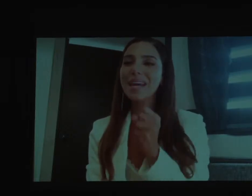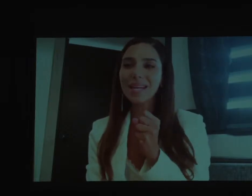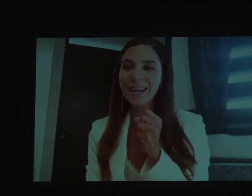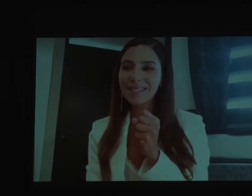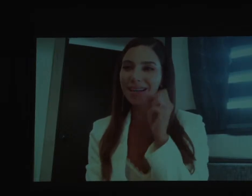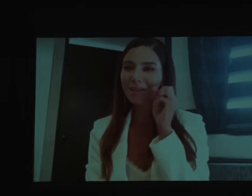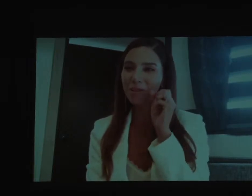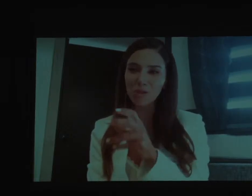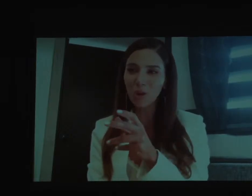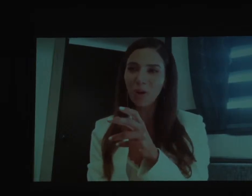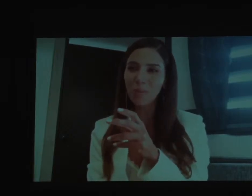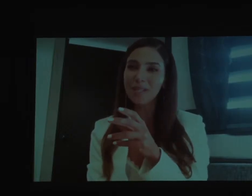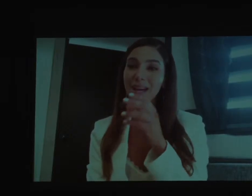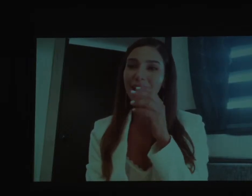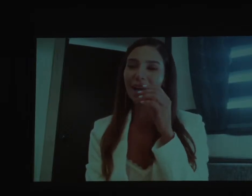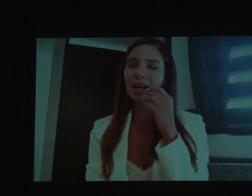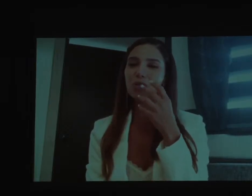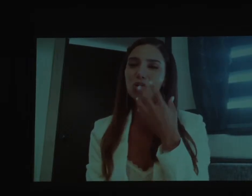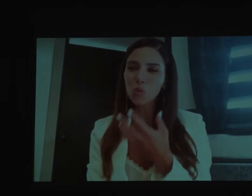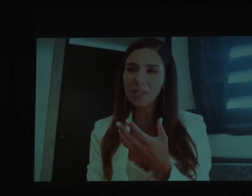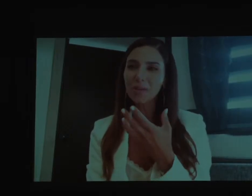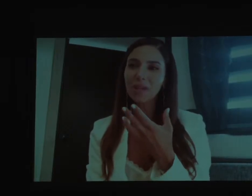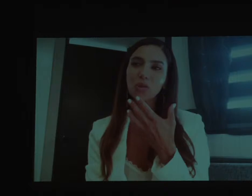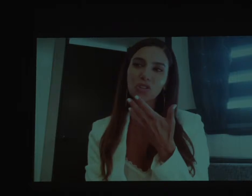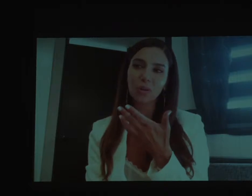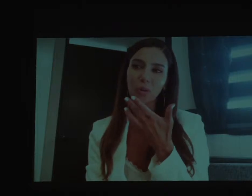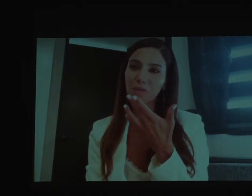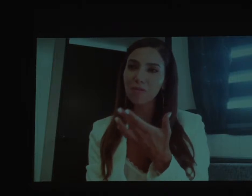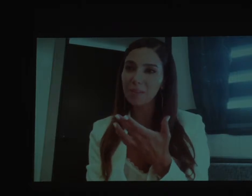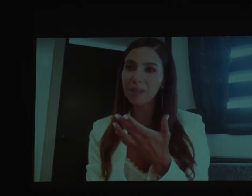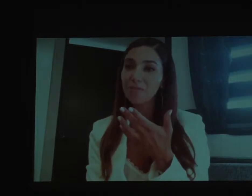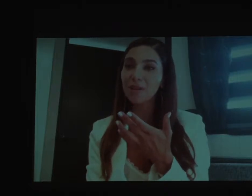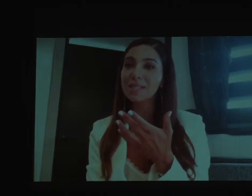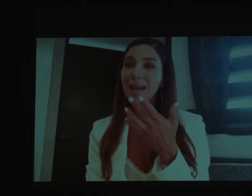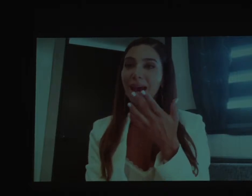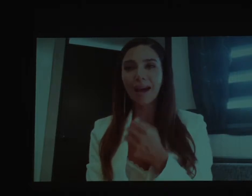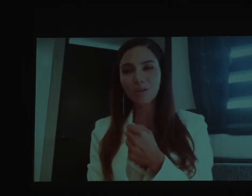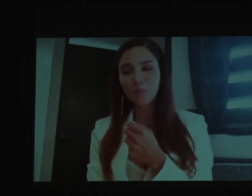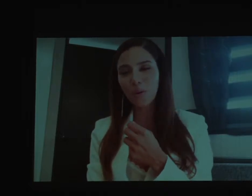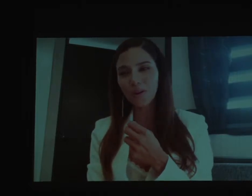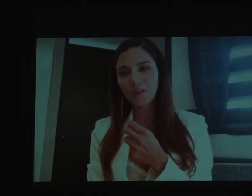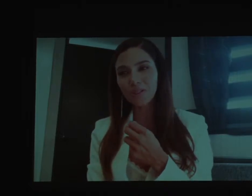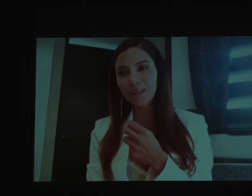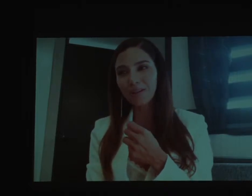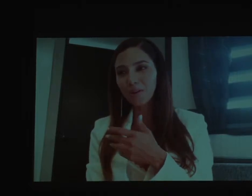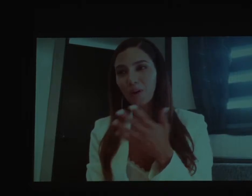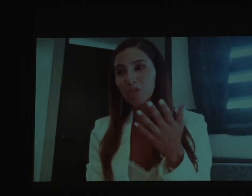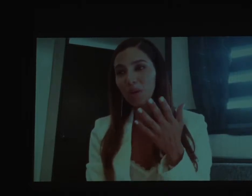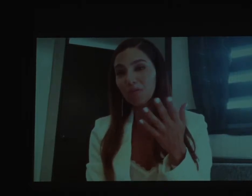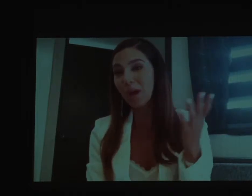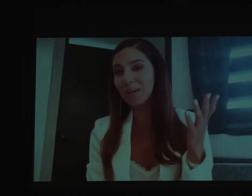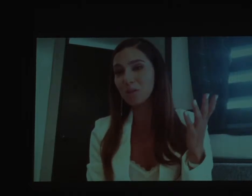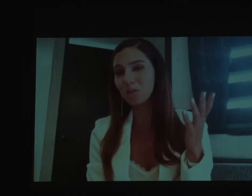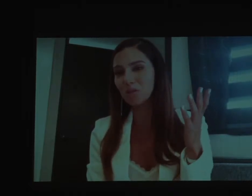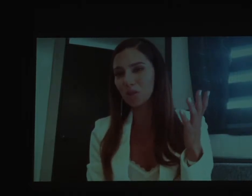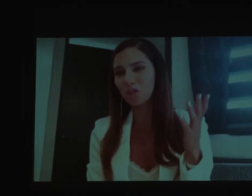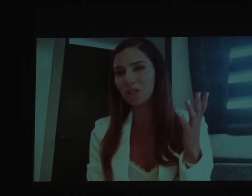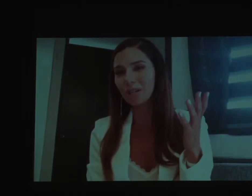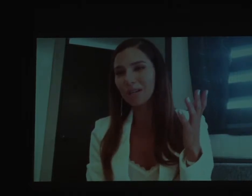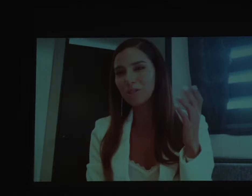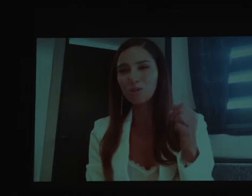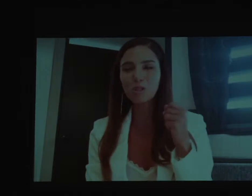you made it. This is your moment, and how sweet that you get to share it with your family, friends, and supporters. You know, graduating from high